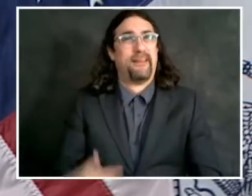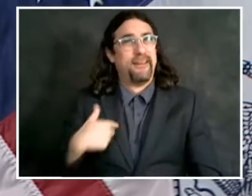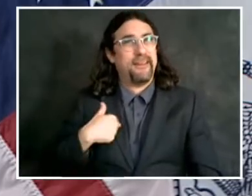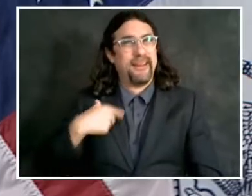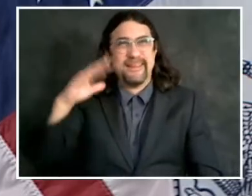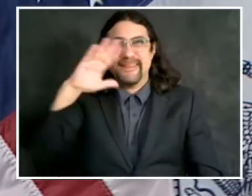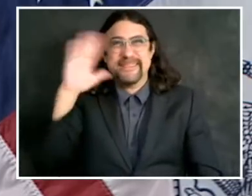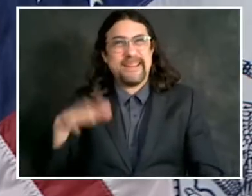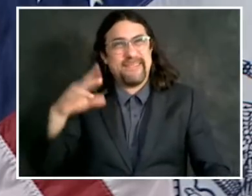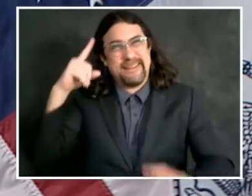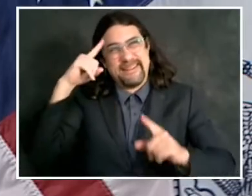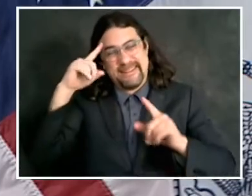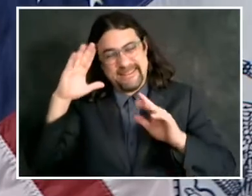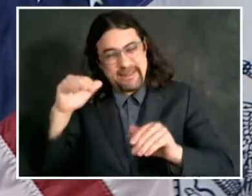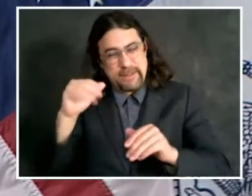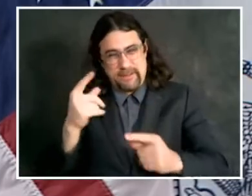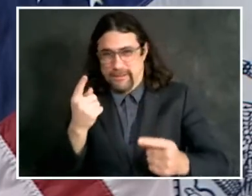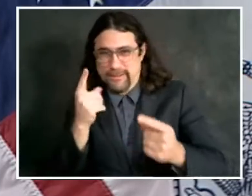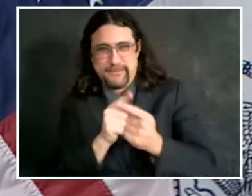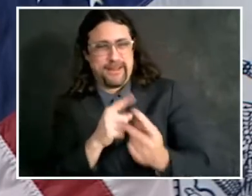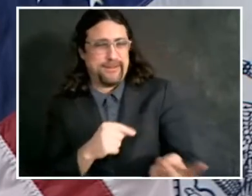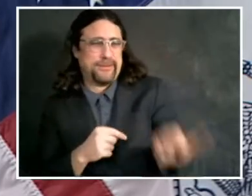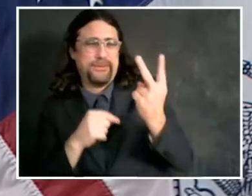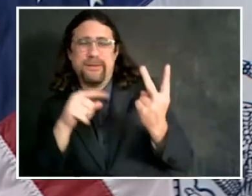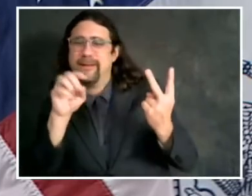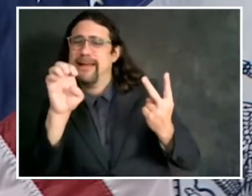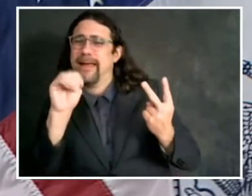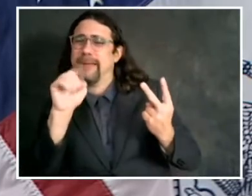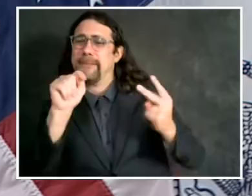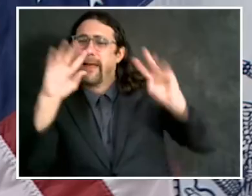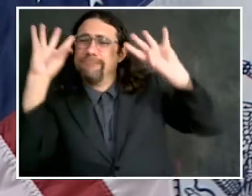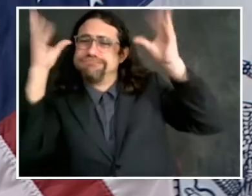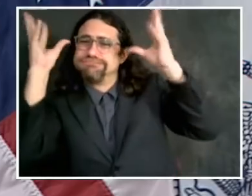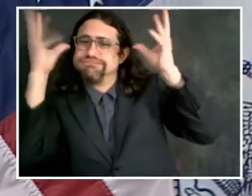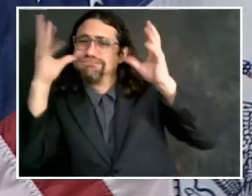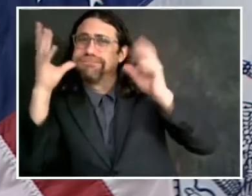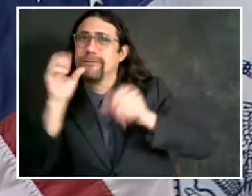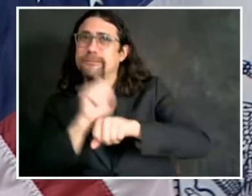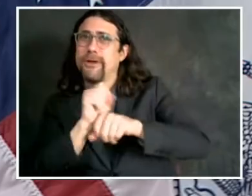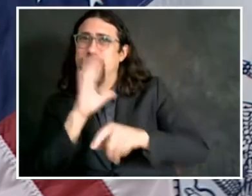our EMTs and paramedics in their hour of need.